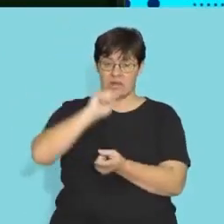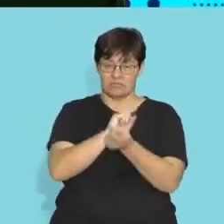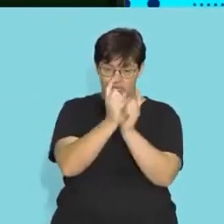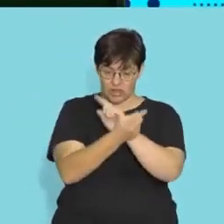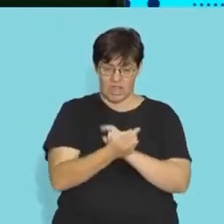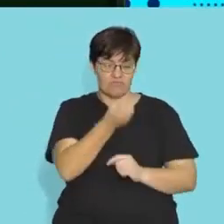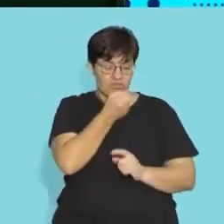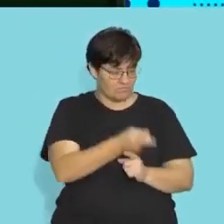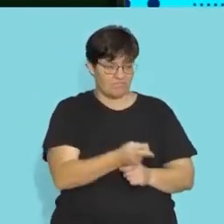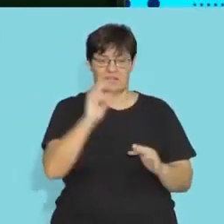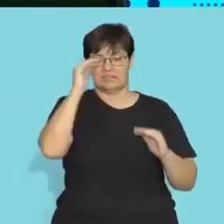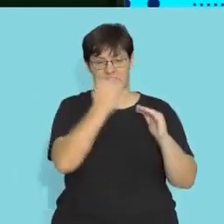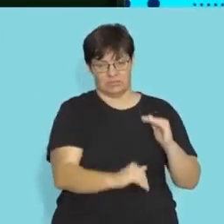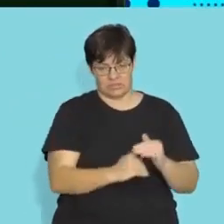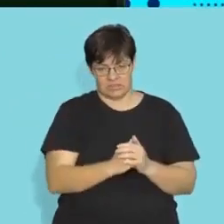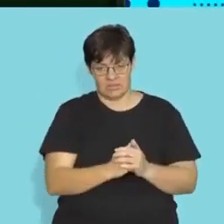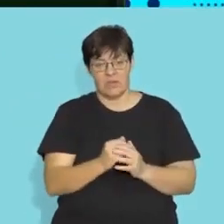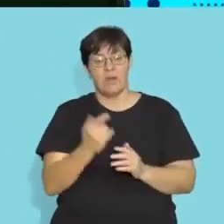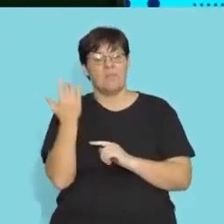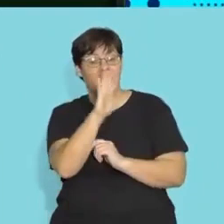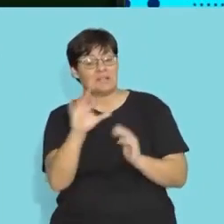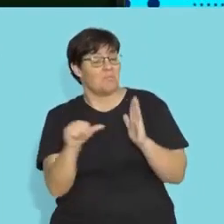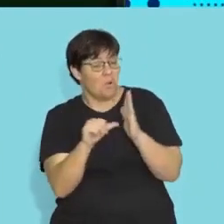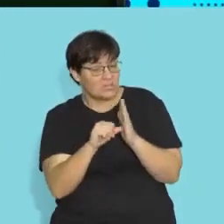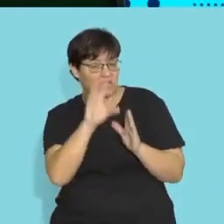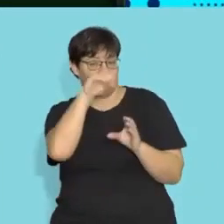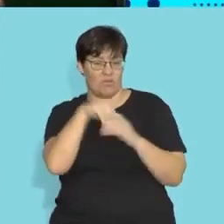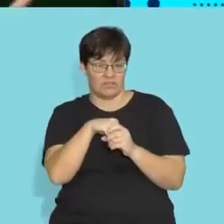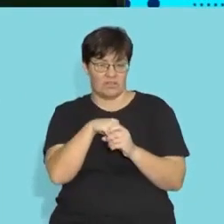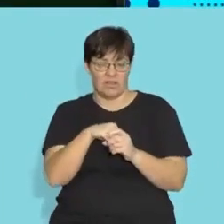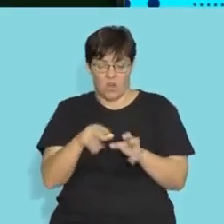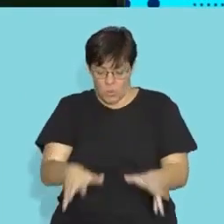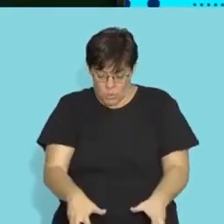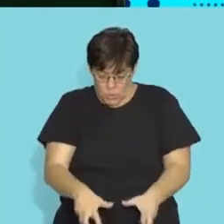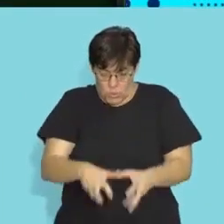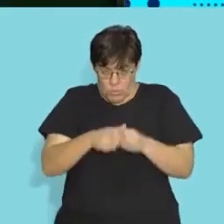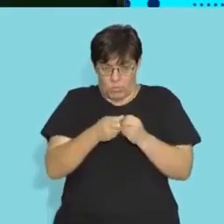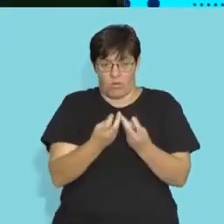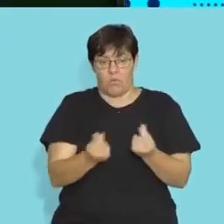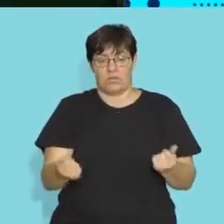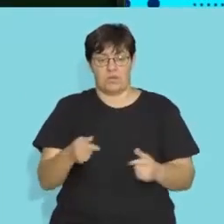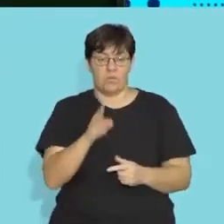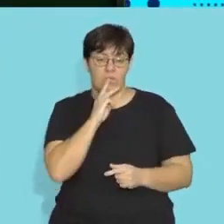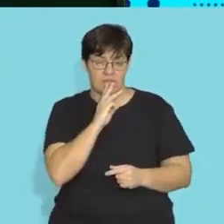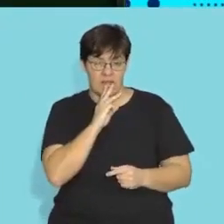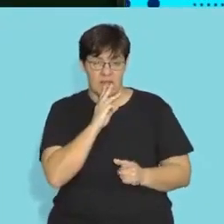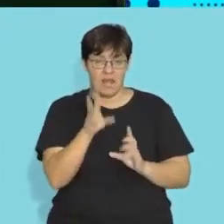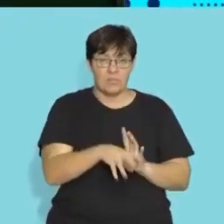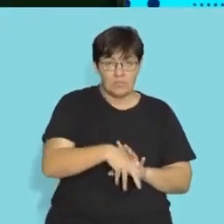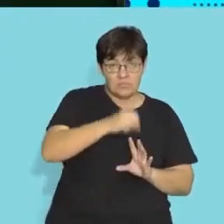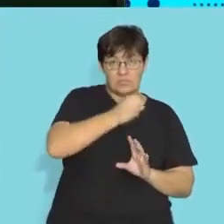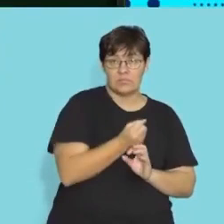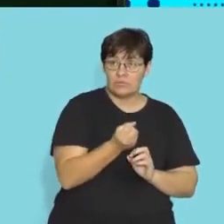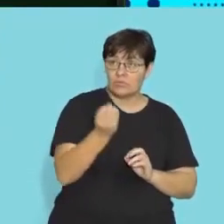know that photosynthesis decreases. It's important to recognize that plants play an important role in pulling up the groundwater